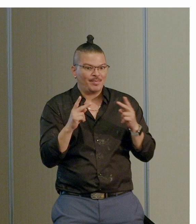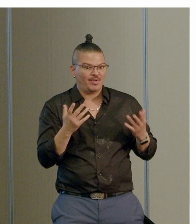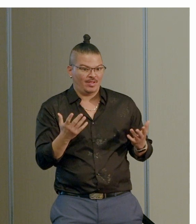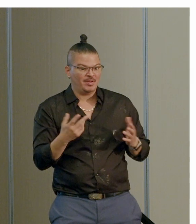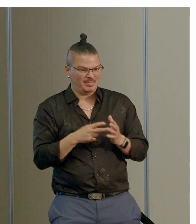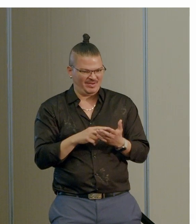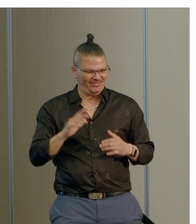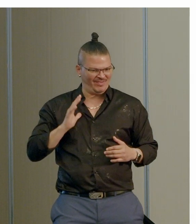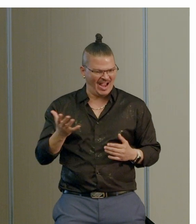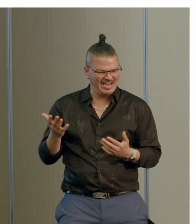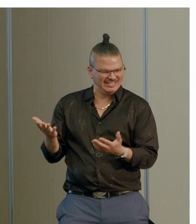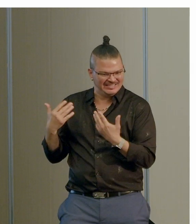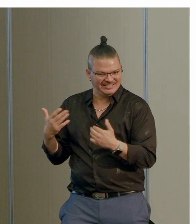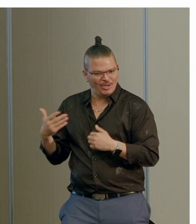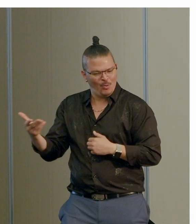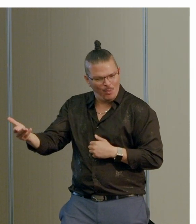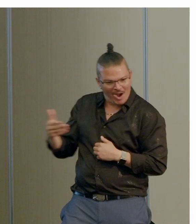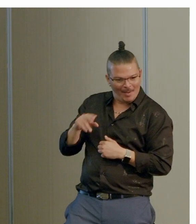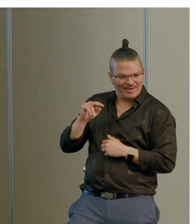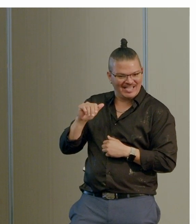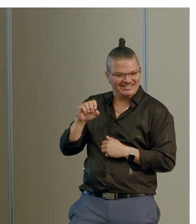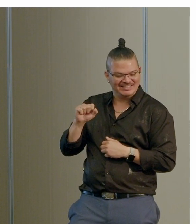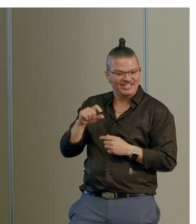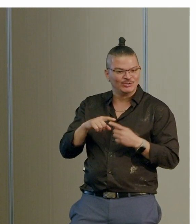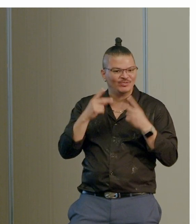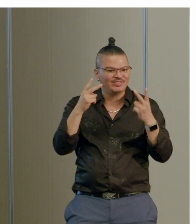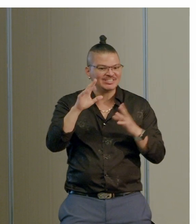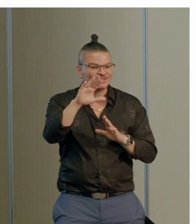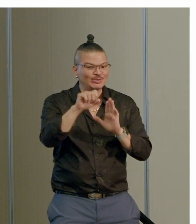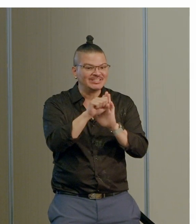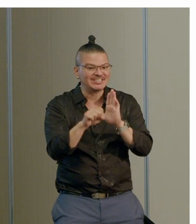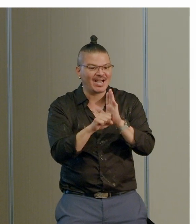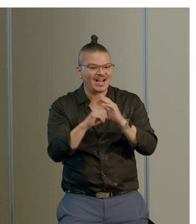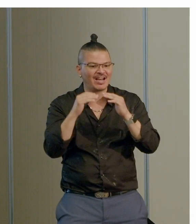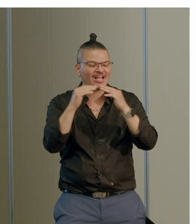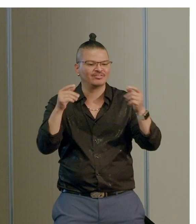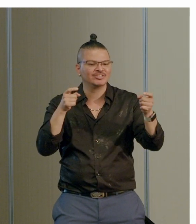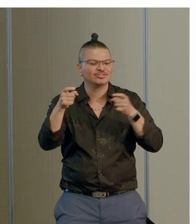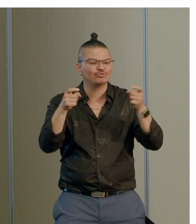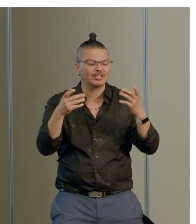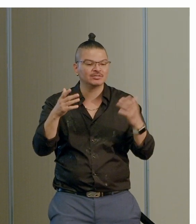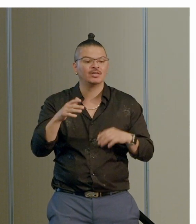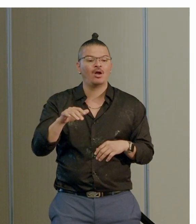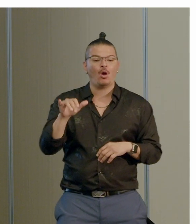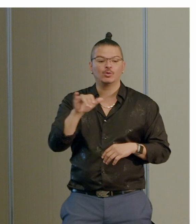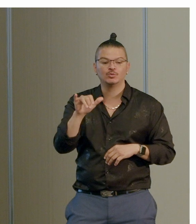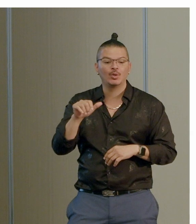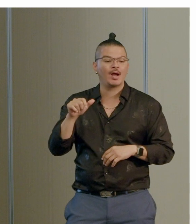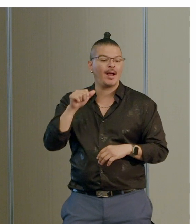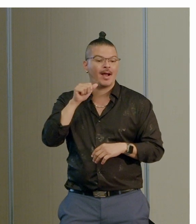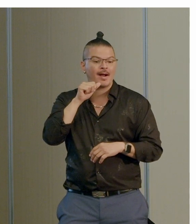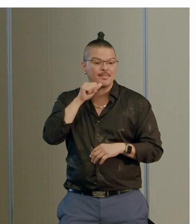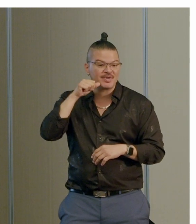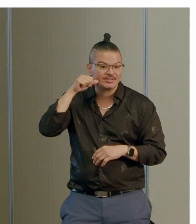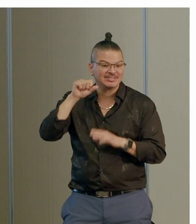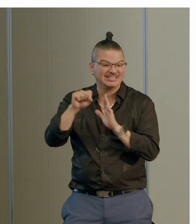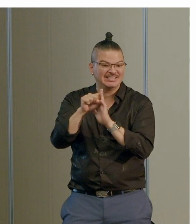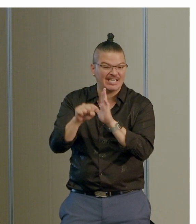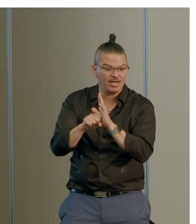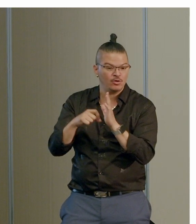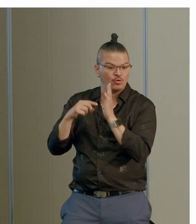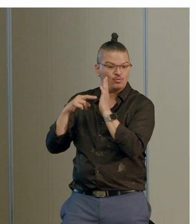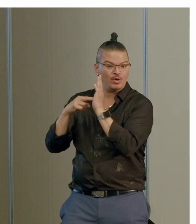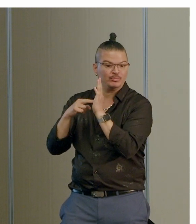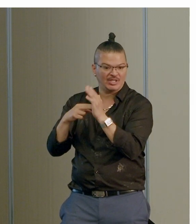It was awesome. I also had the Amazon state rep totally hooked me up. I got Peter Korn, who is